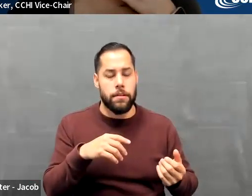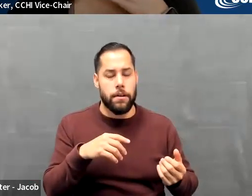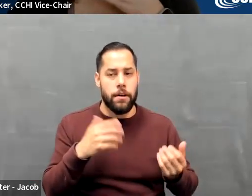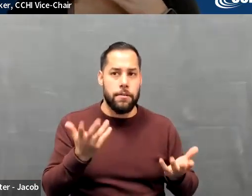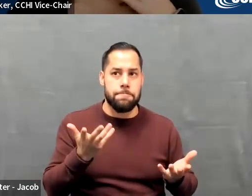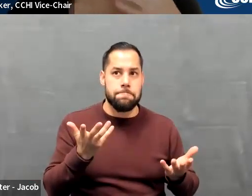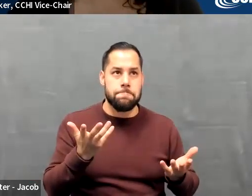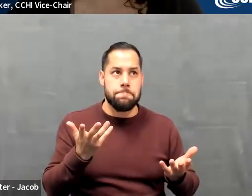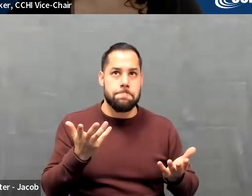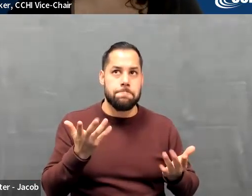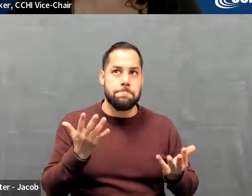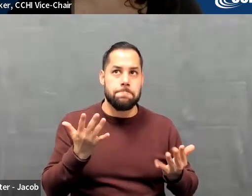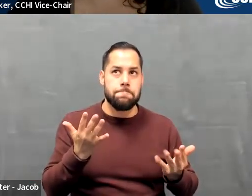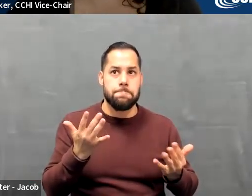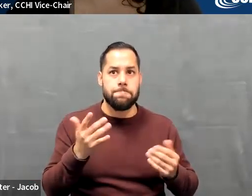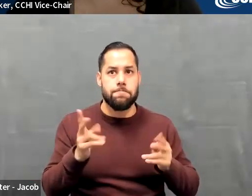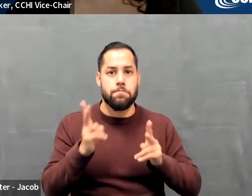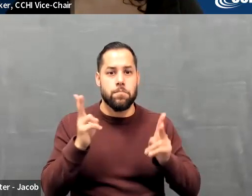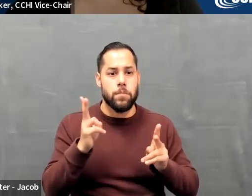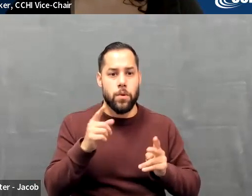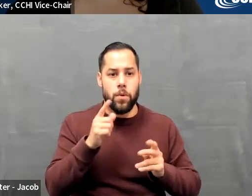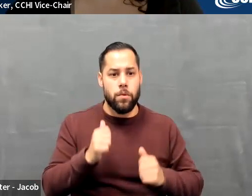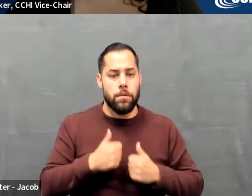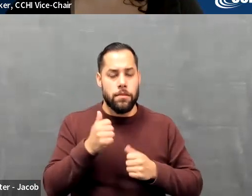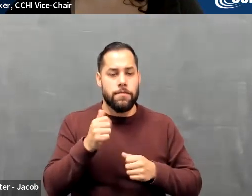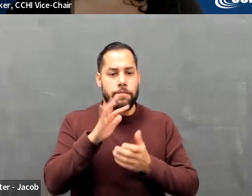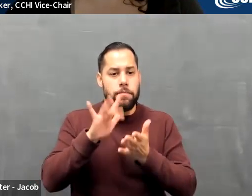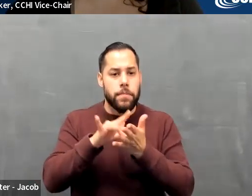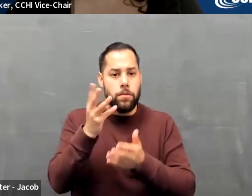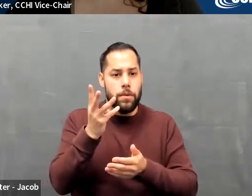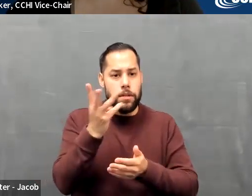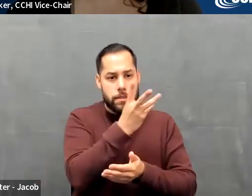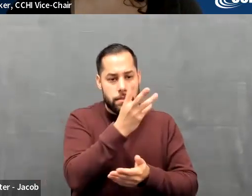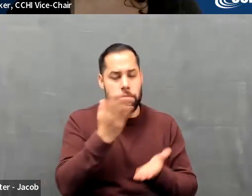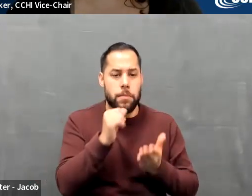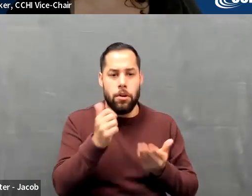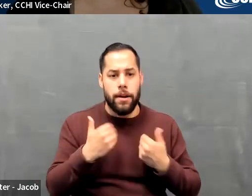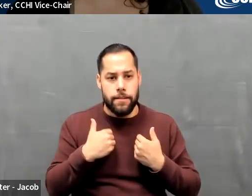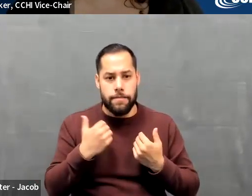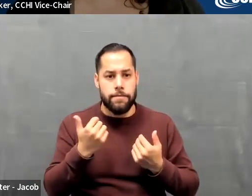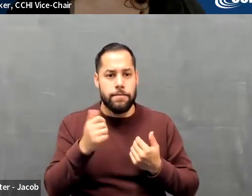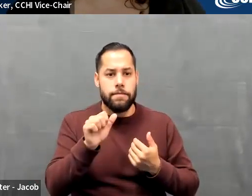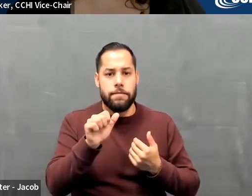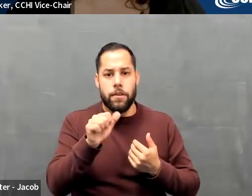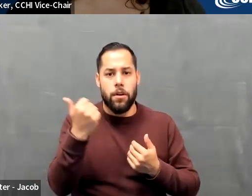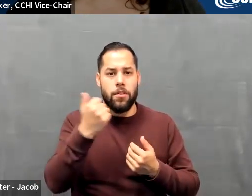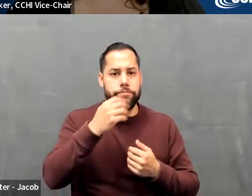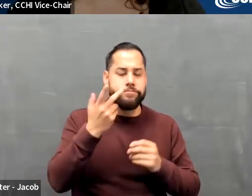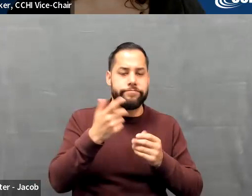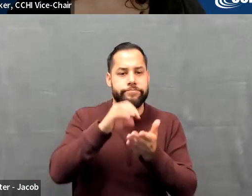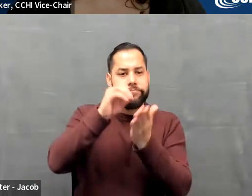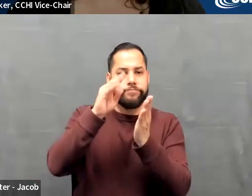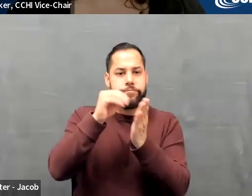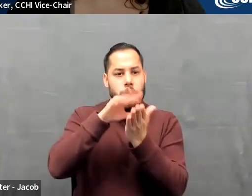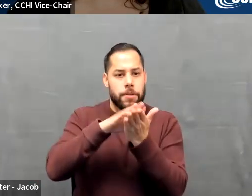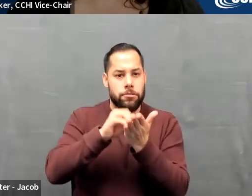or even persons that might be in the U.S. and they may not have all their, you know, documentation ready, and they want